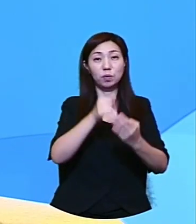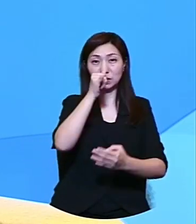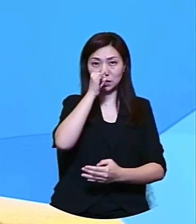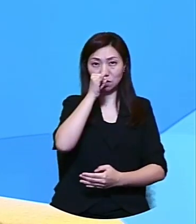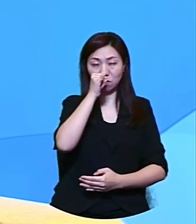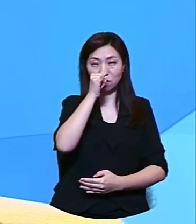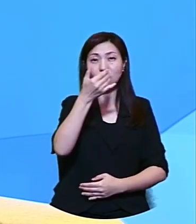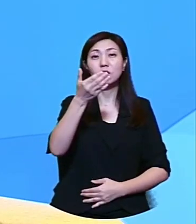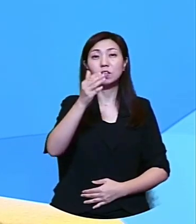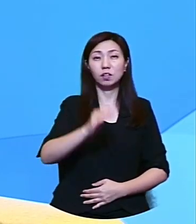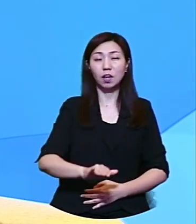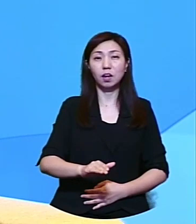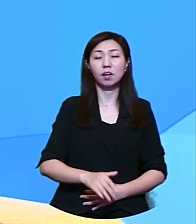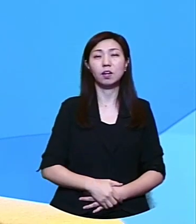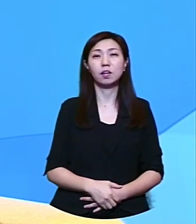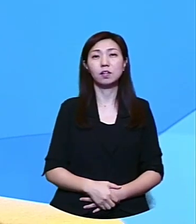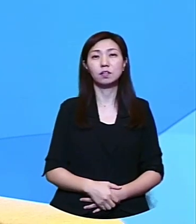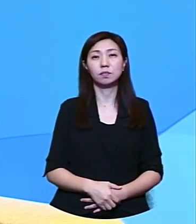yes,